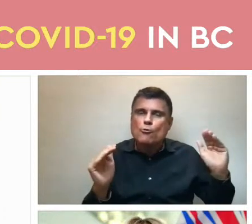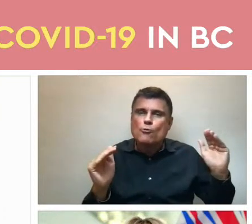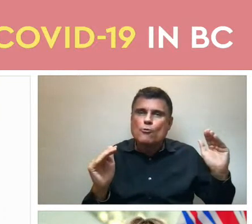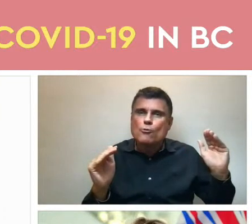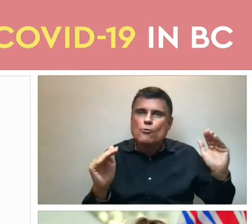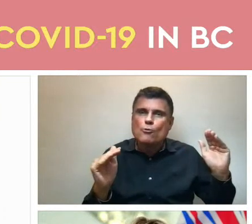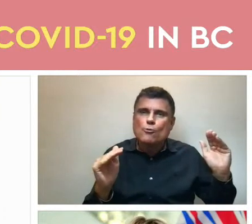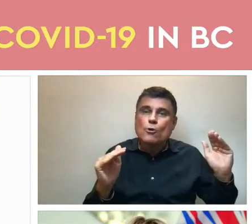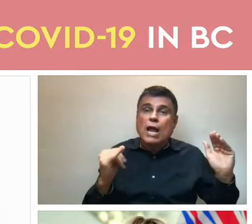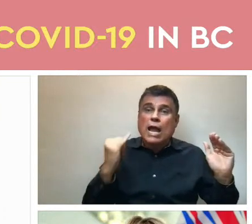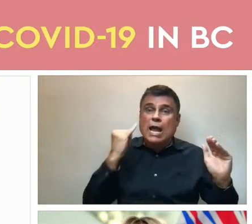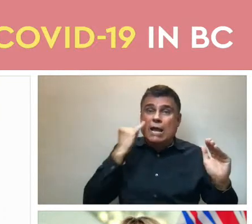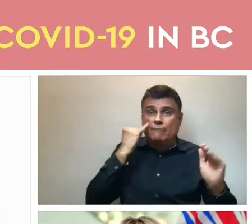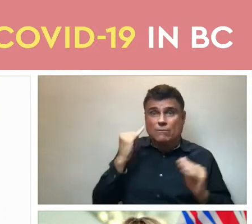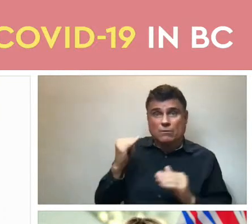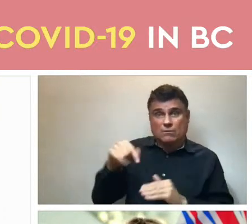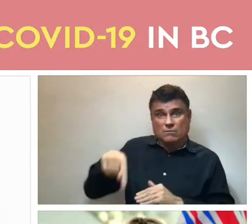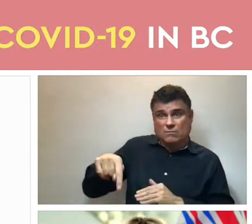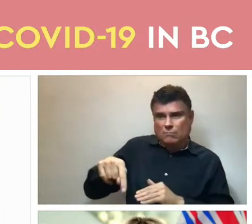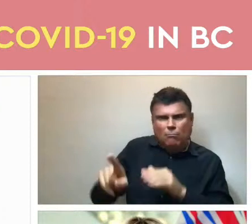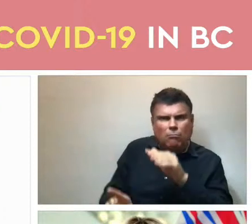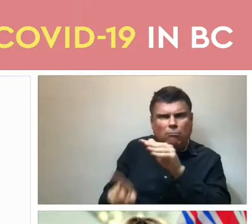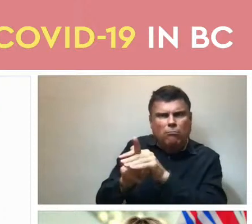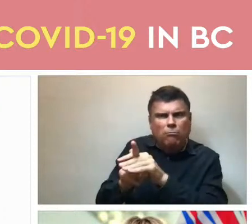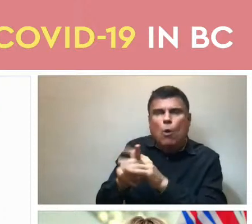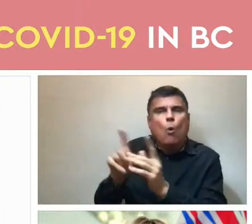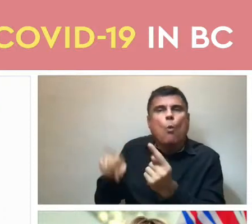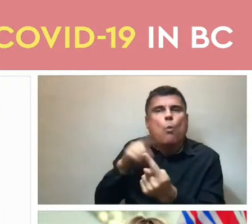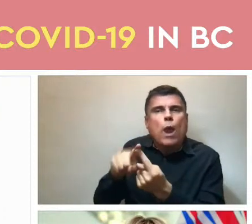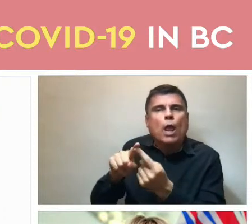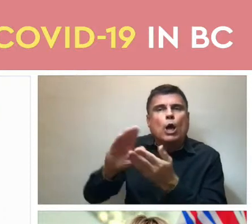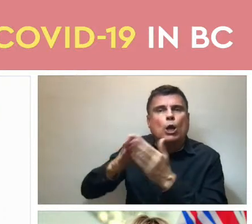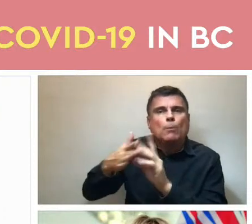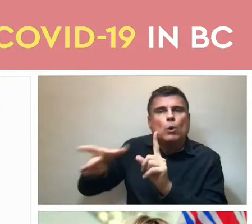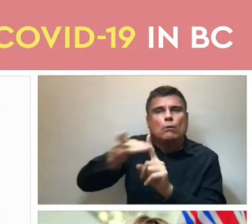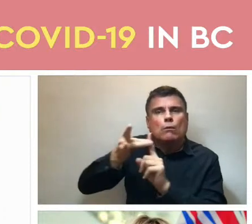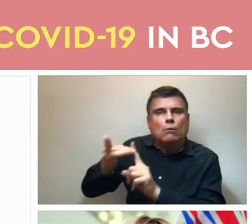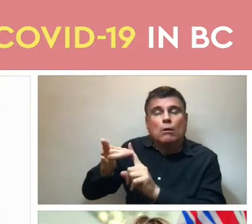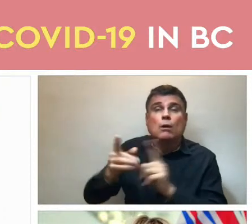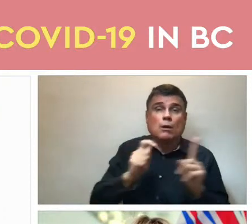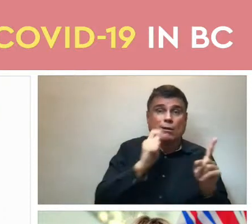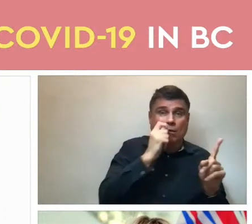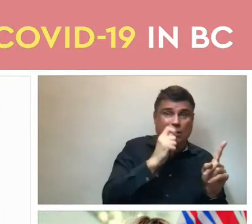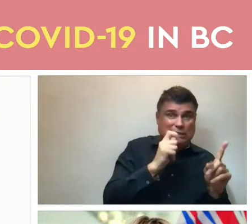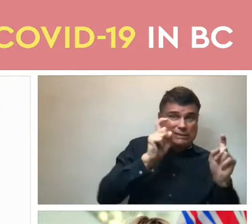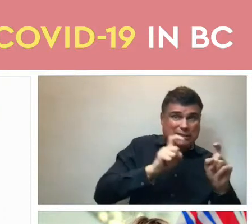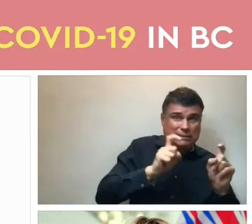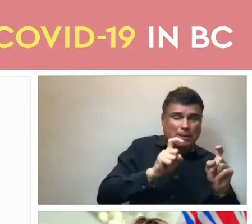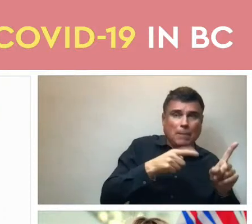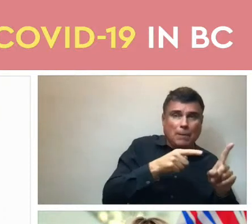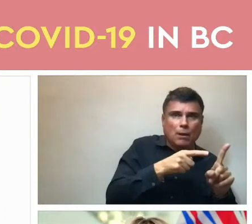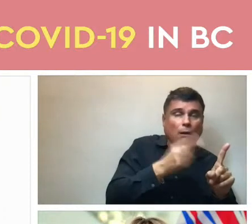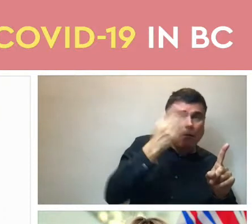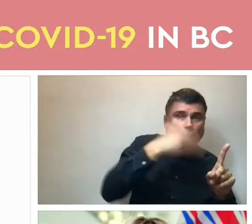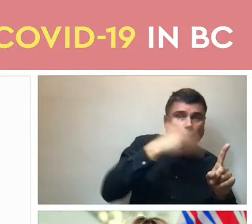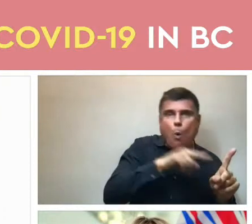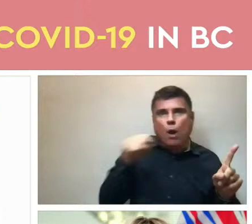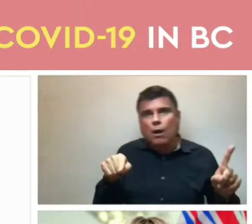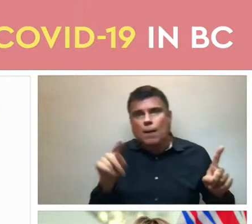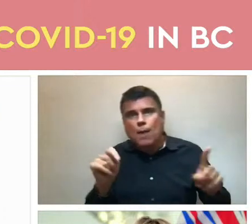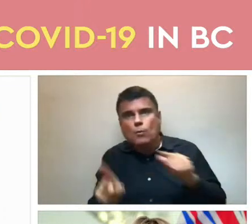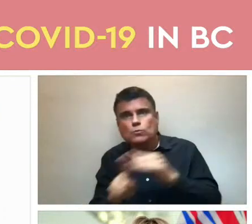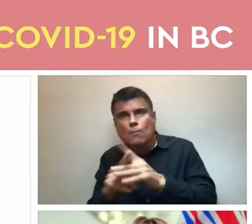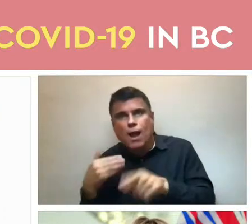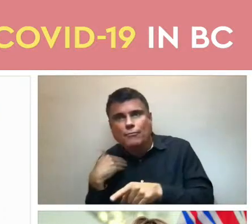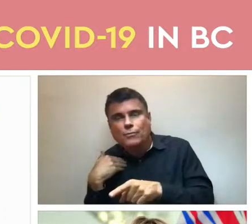look at what's going on in that community. Is there something we're missing? And the whole genome sequencing helps us understand the ratio of